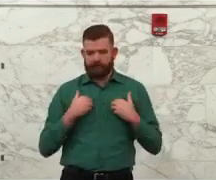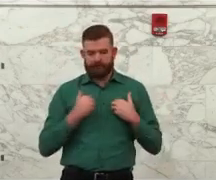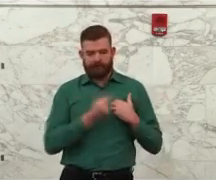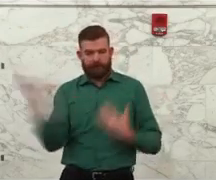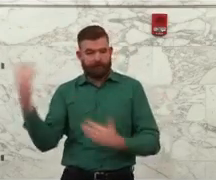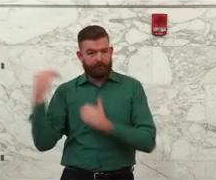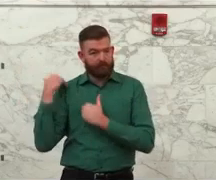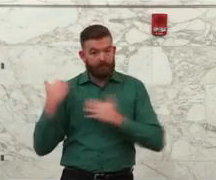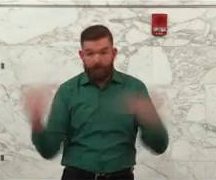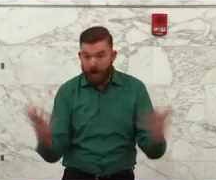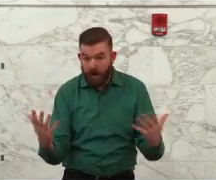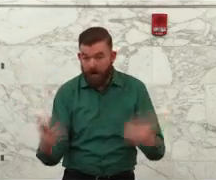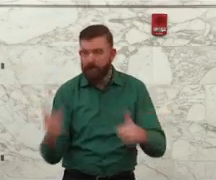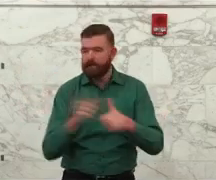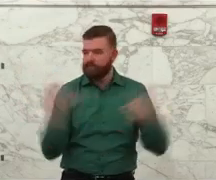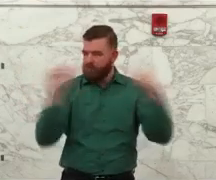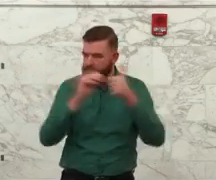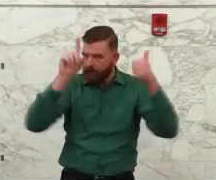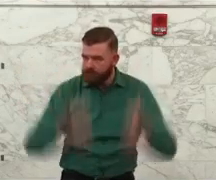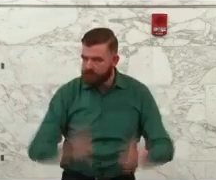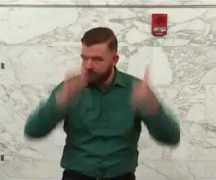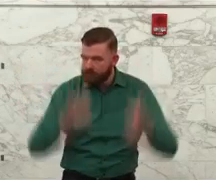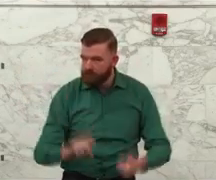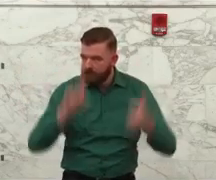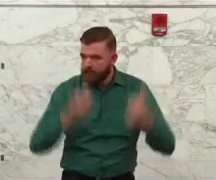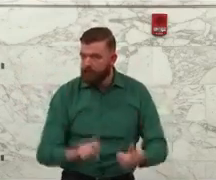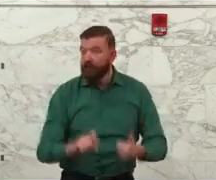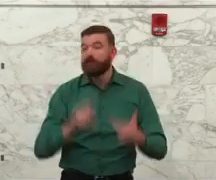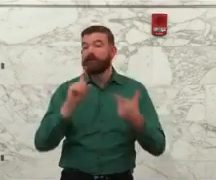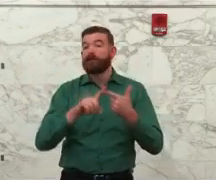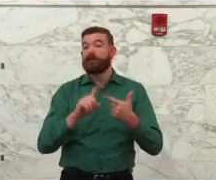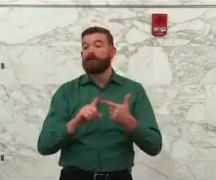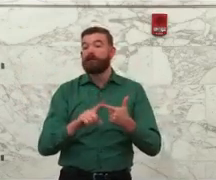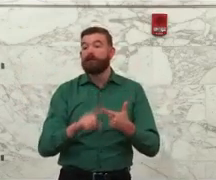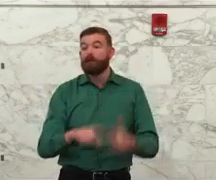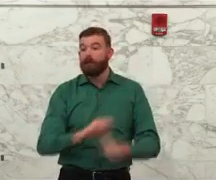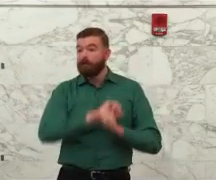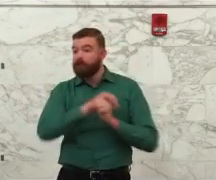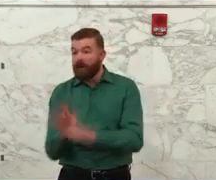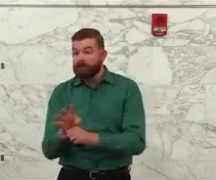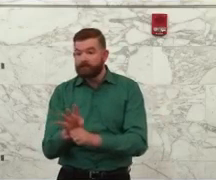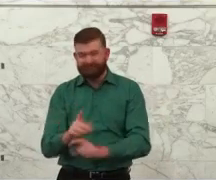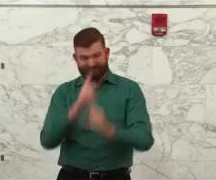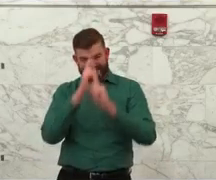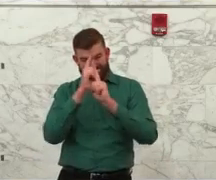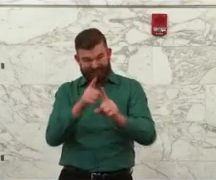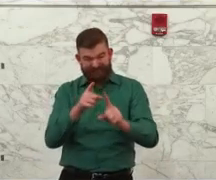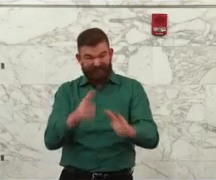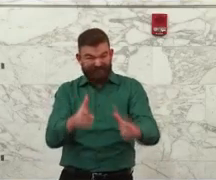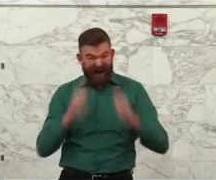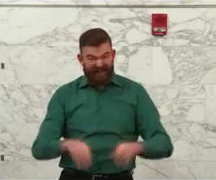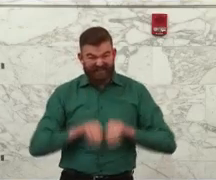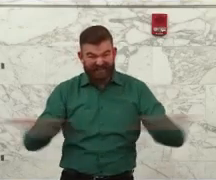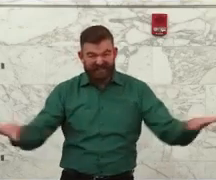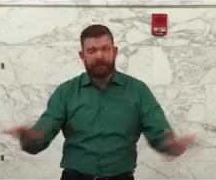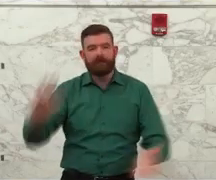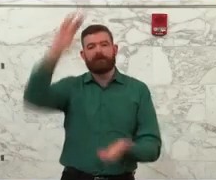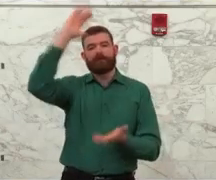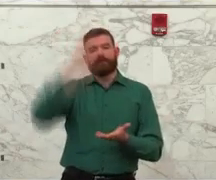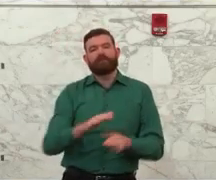can. Two is to break the back of that curve, flatten that curve, and I'll be addressing that in a moment, where we have